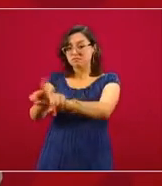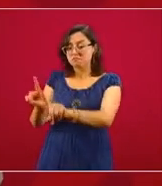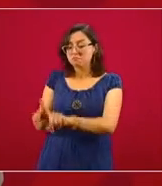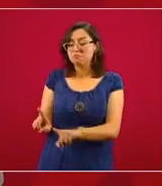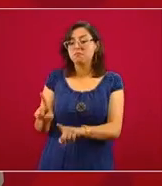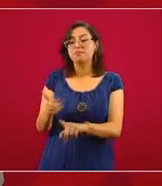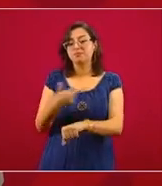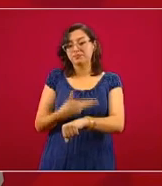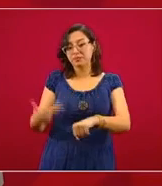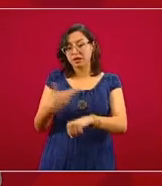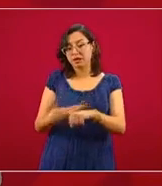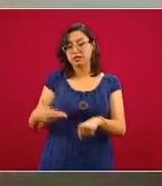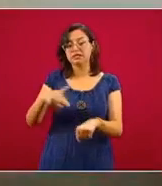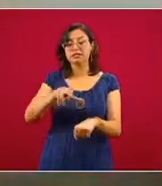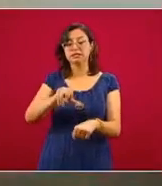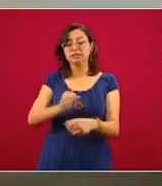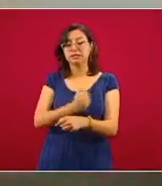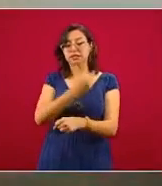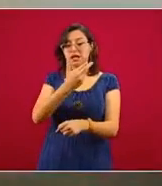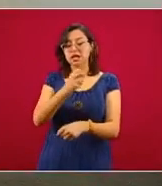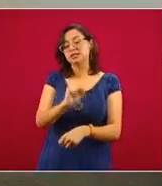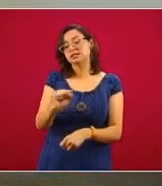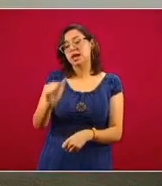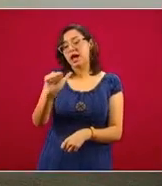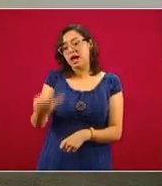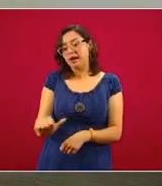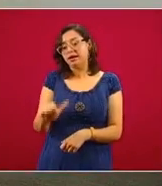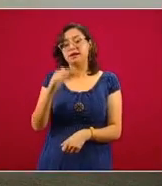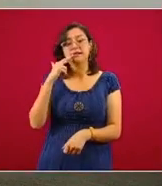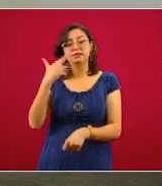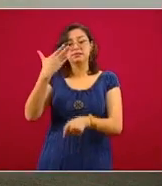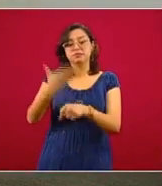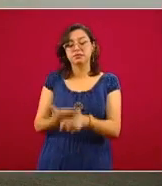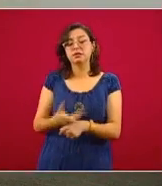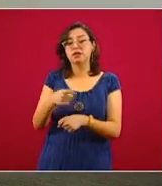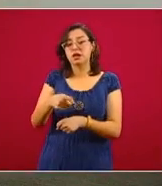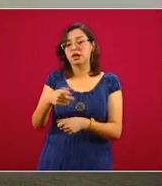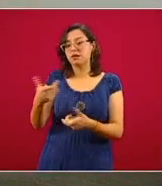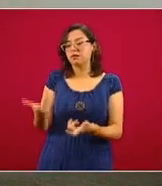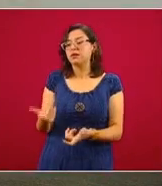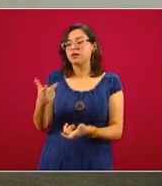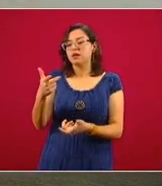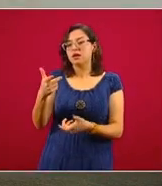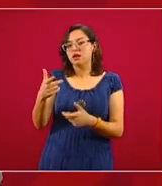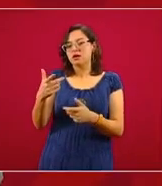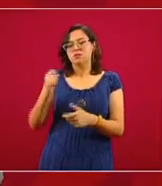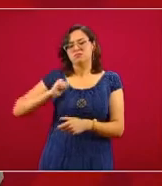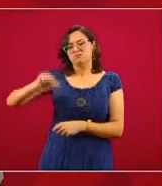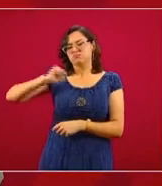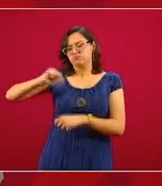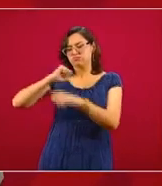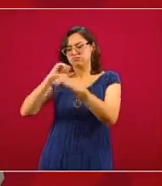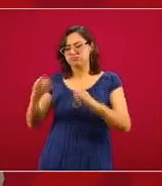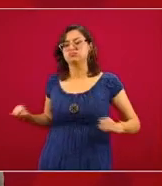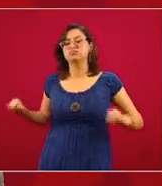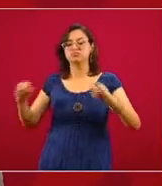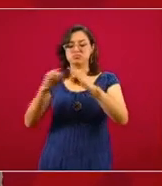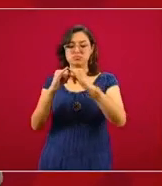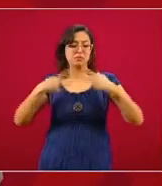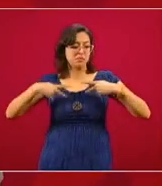At the Ministry of Health, there is the head of well-being. This is a very old